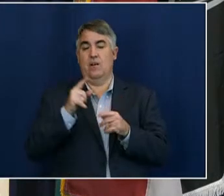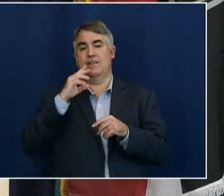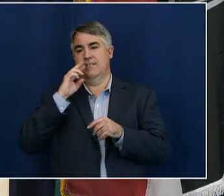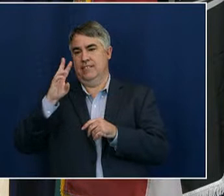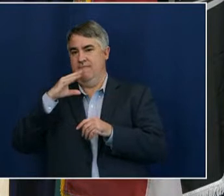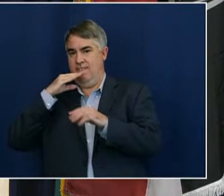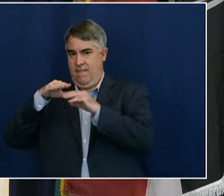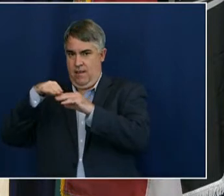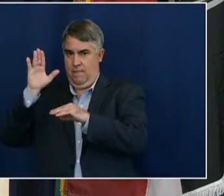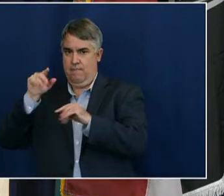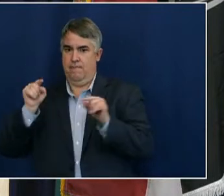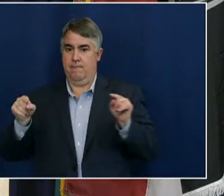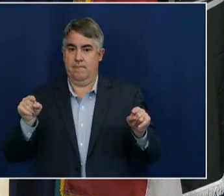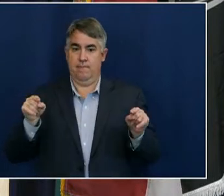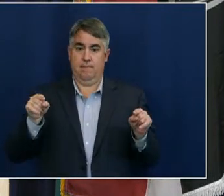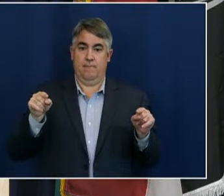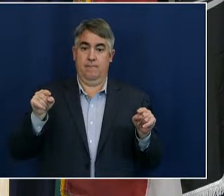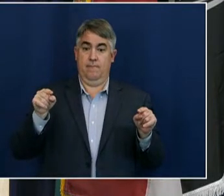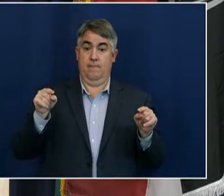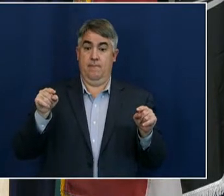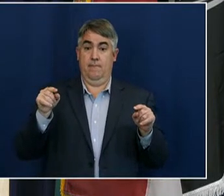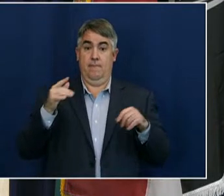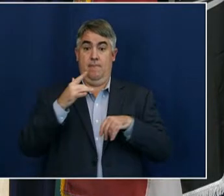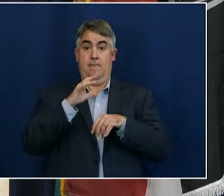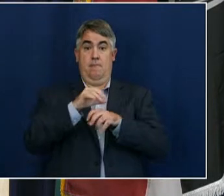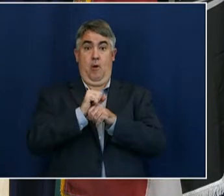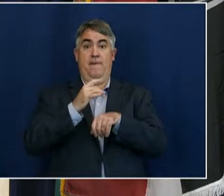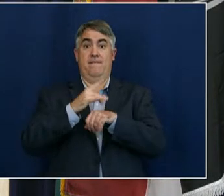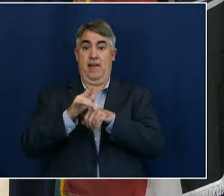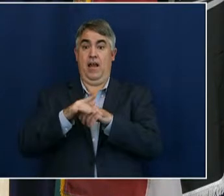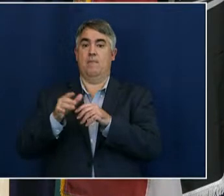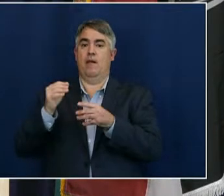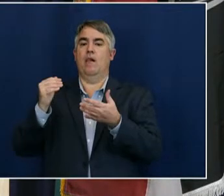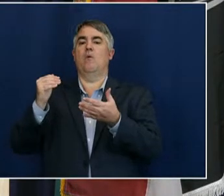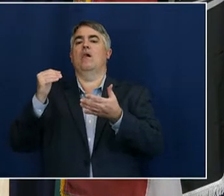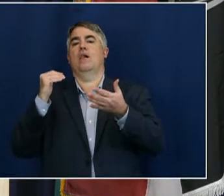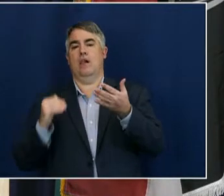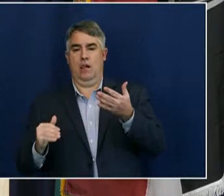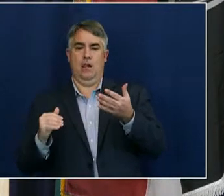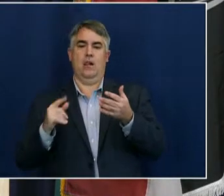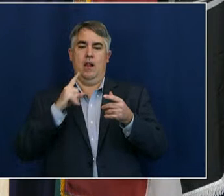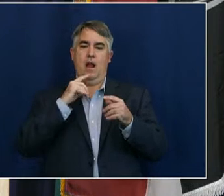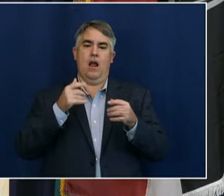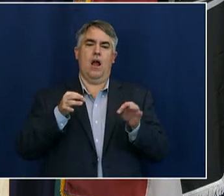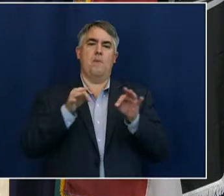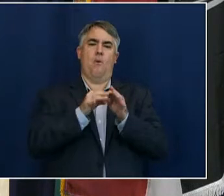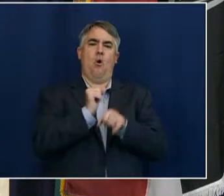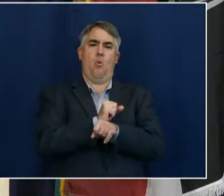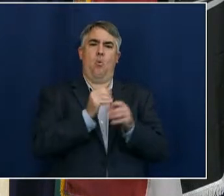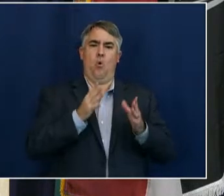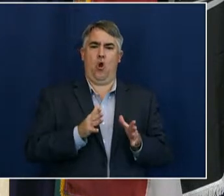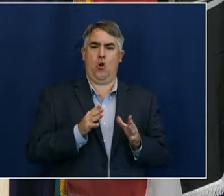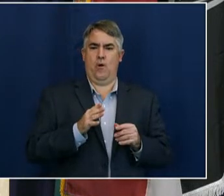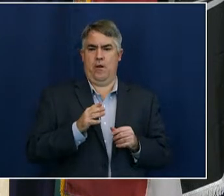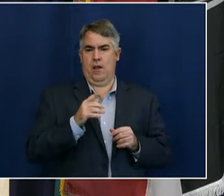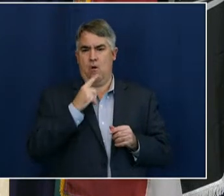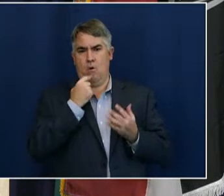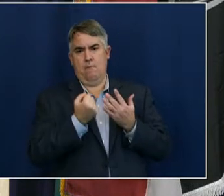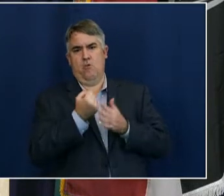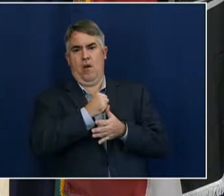and availability of appointments, then we will move into the tier of essential workers that are highest priority, which include first